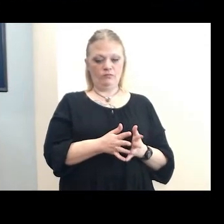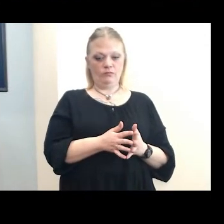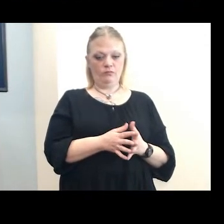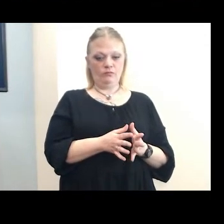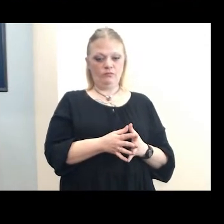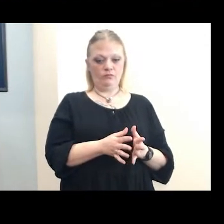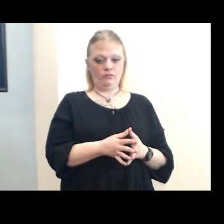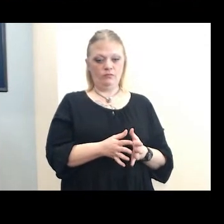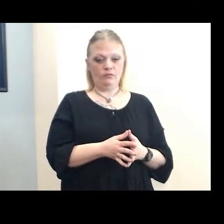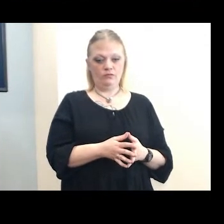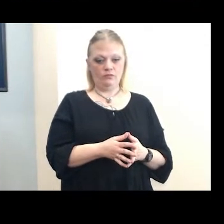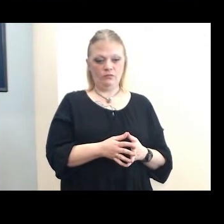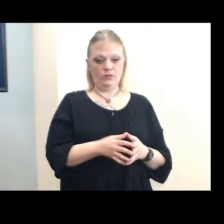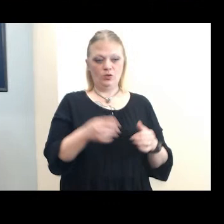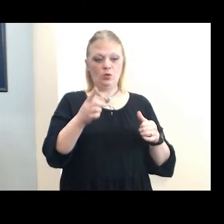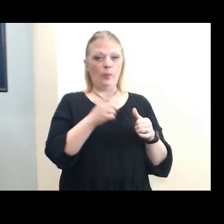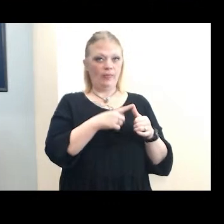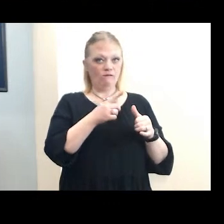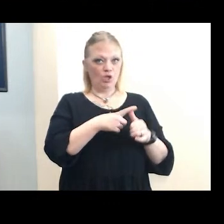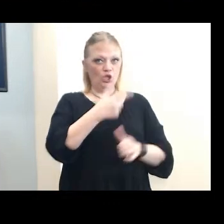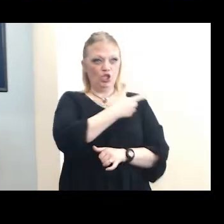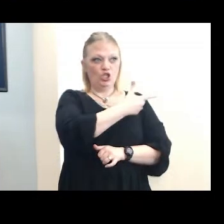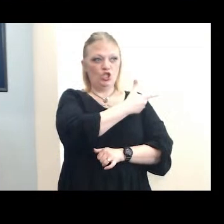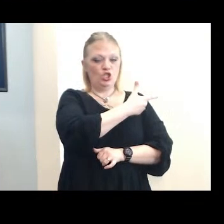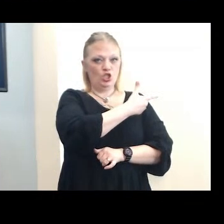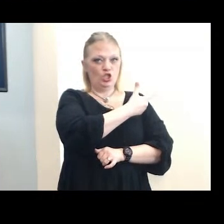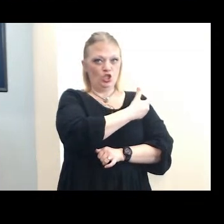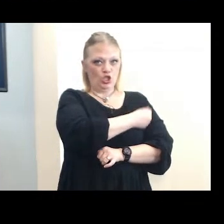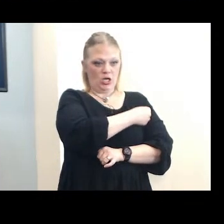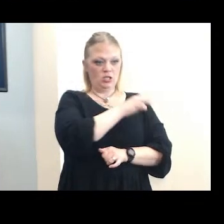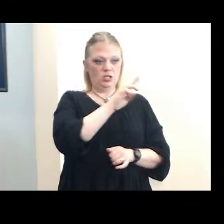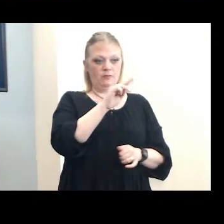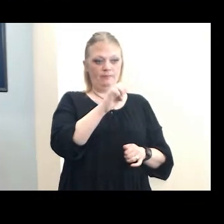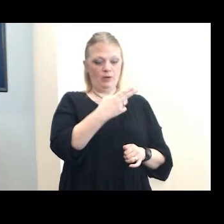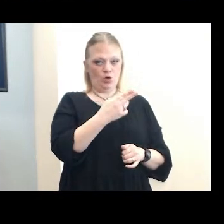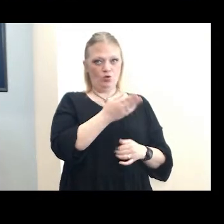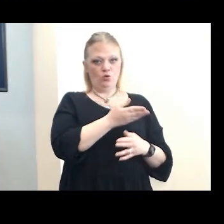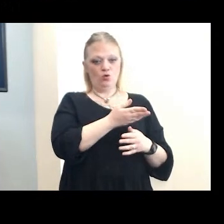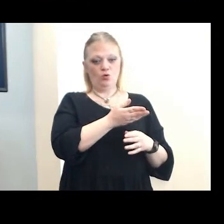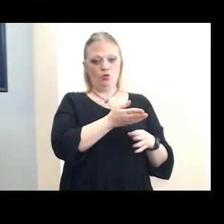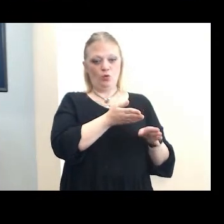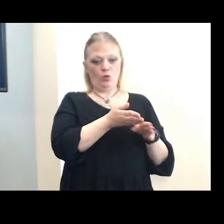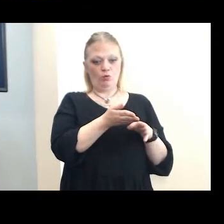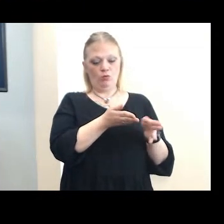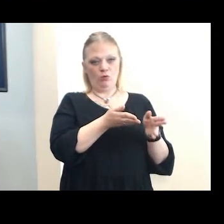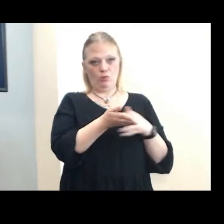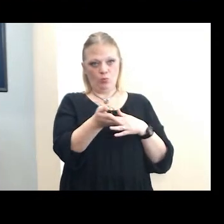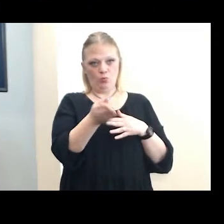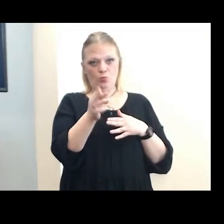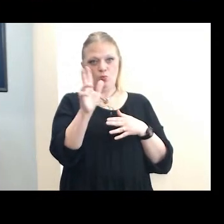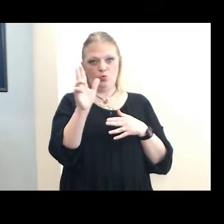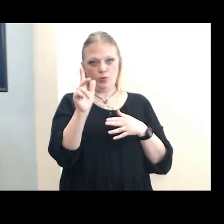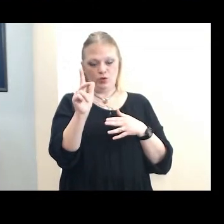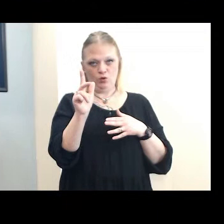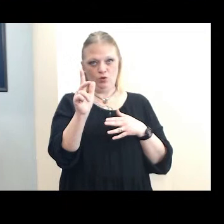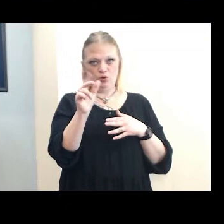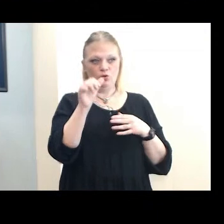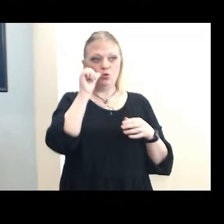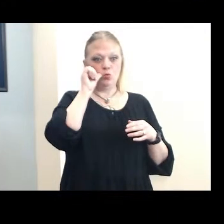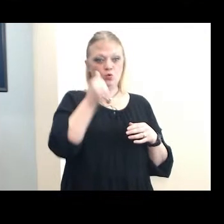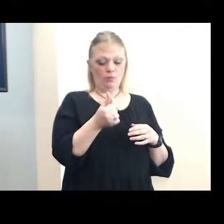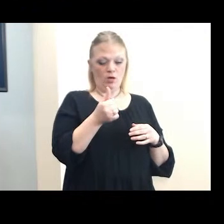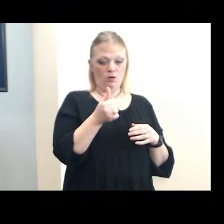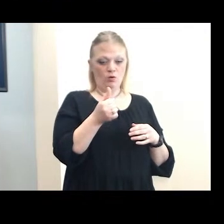these first doses in March the 23rd, and as of earlier today, tomorrow, which is March